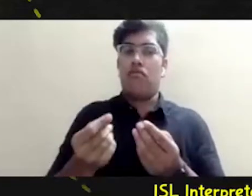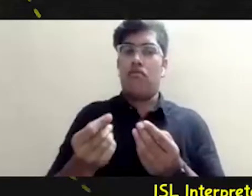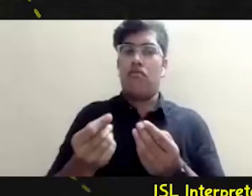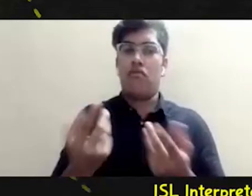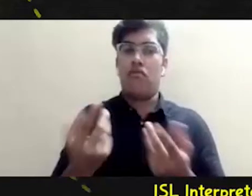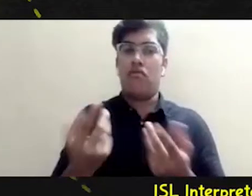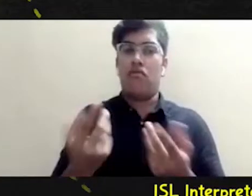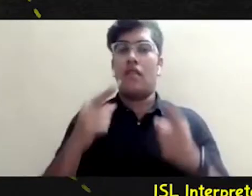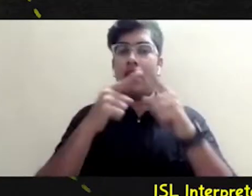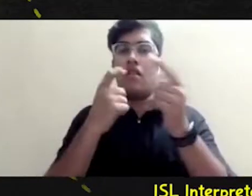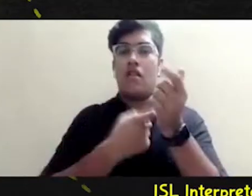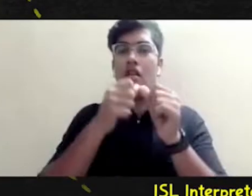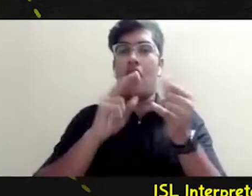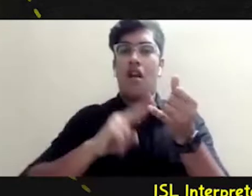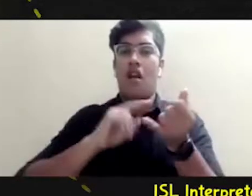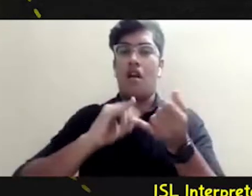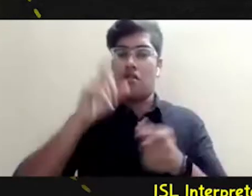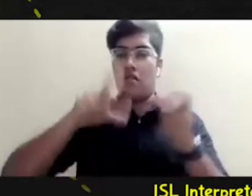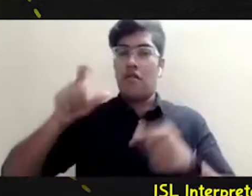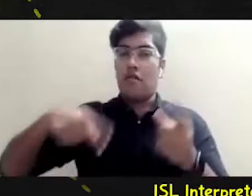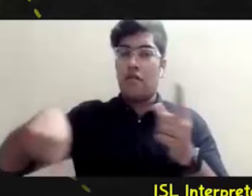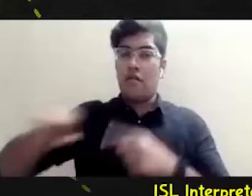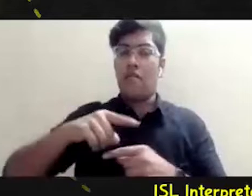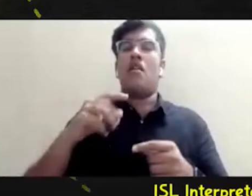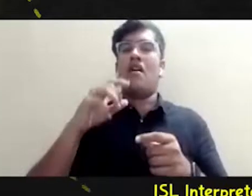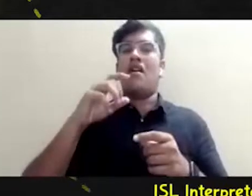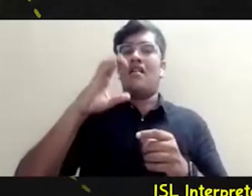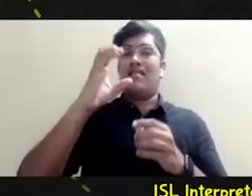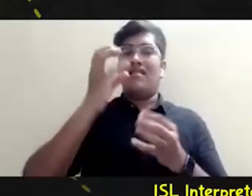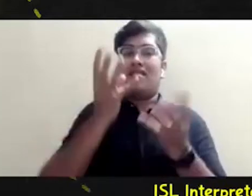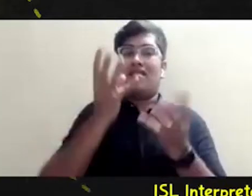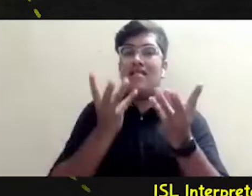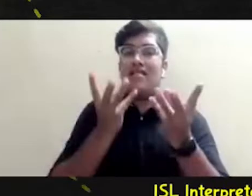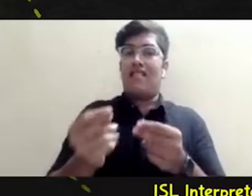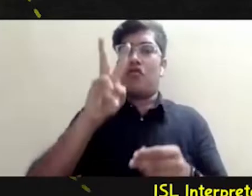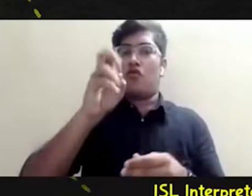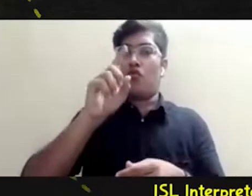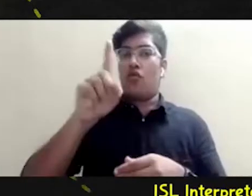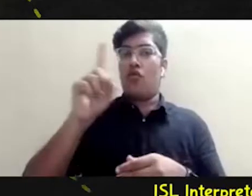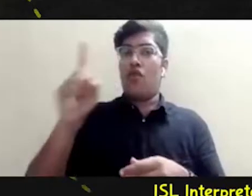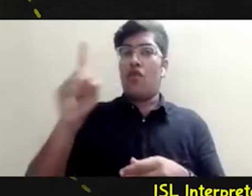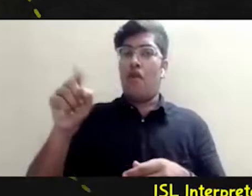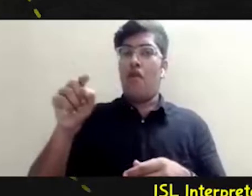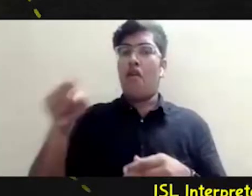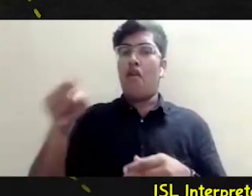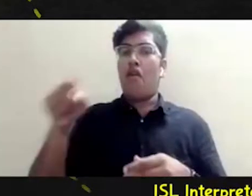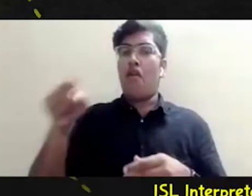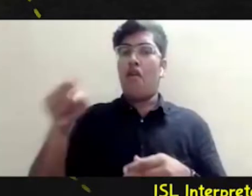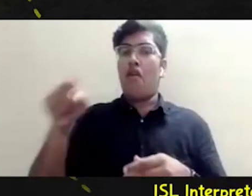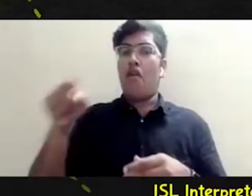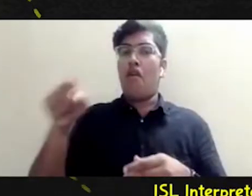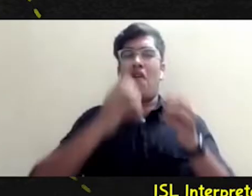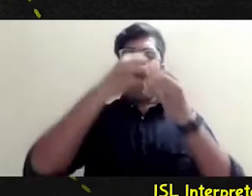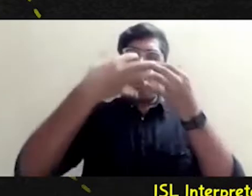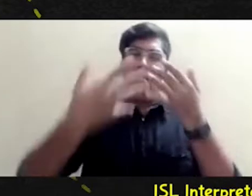again supposedly included in the census of 2011. I say supposedly because there were several discrepancies with